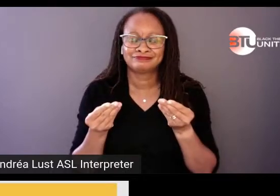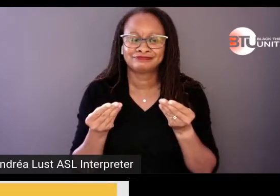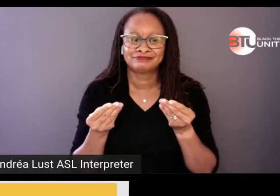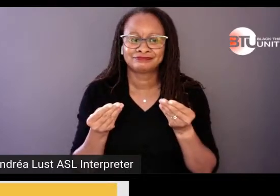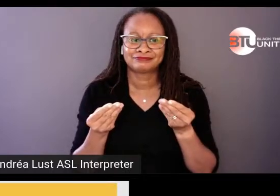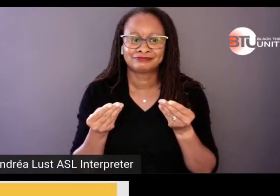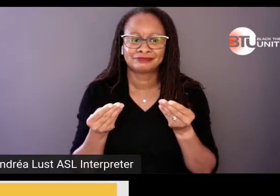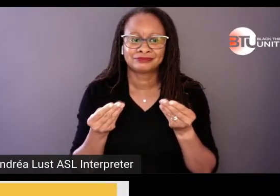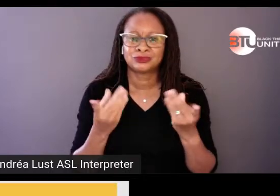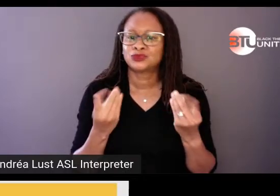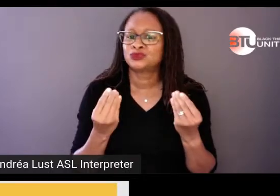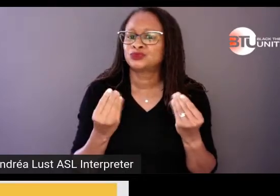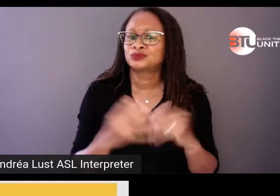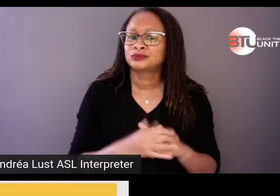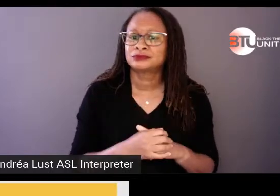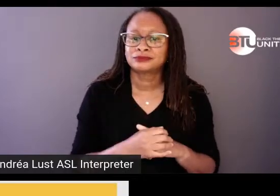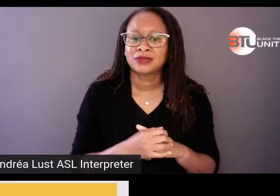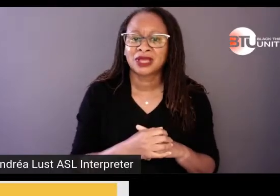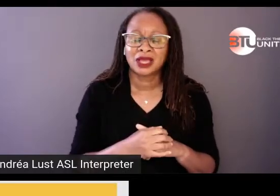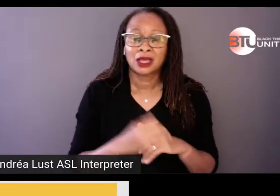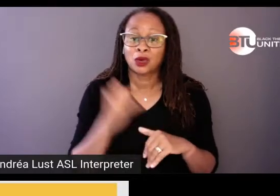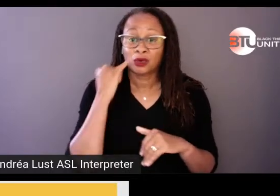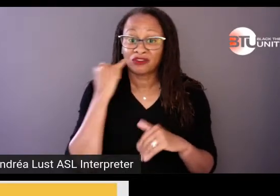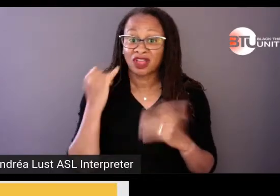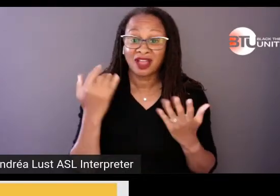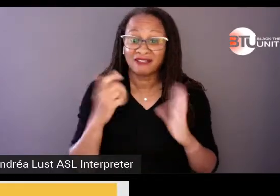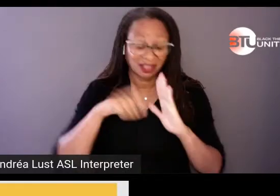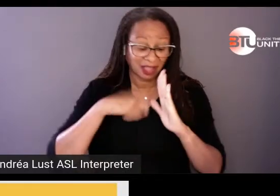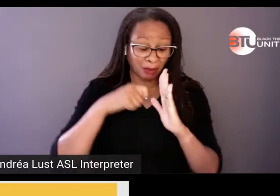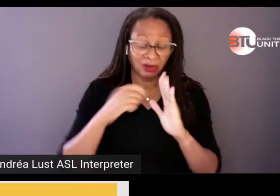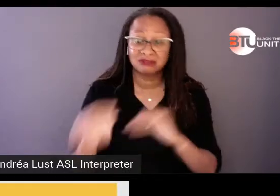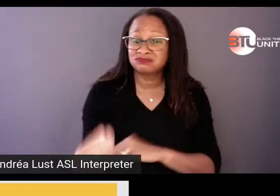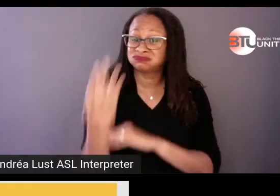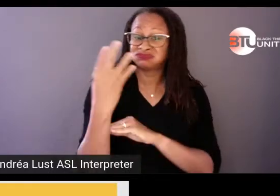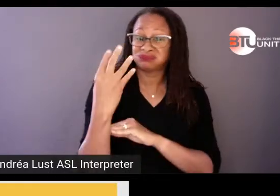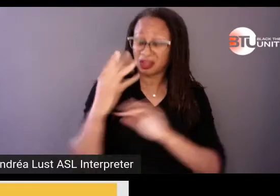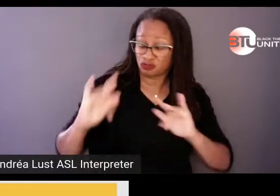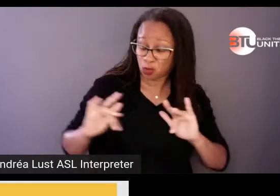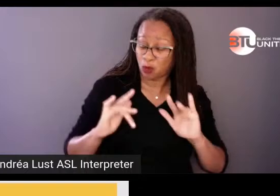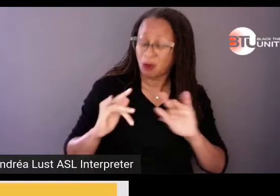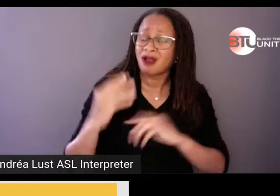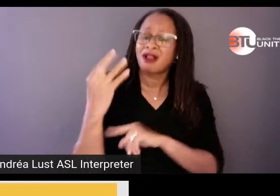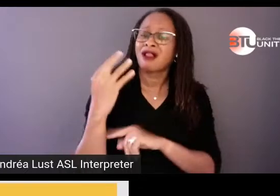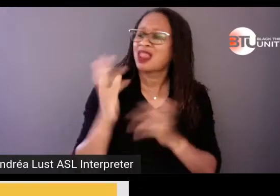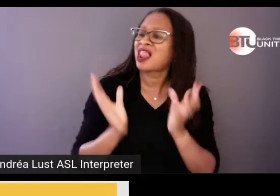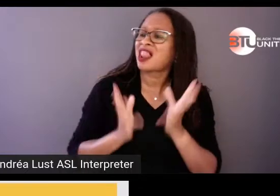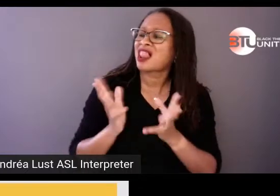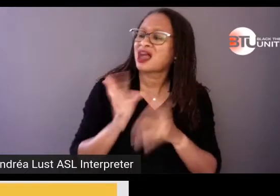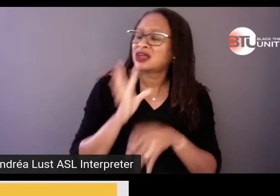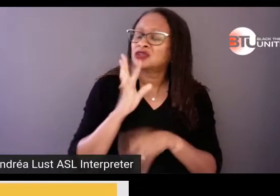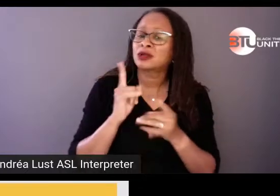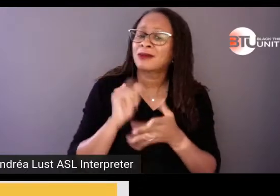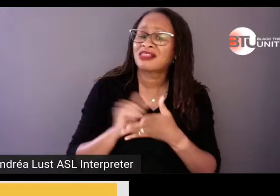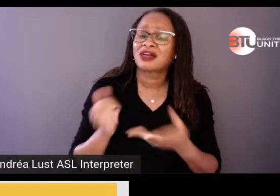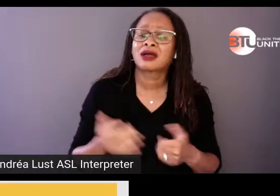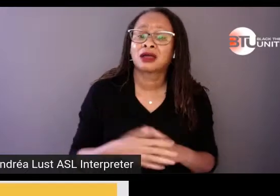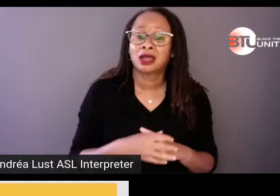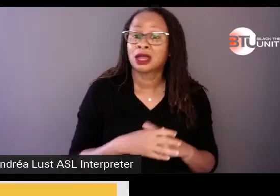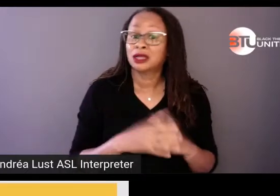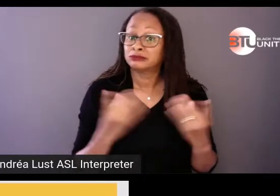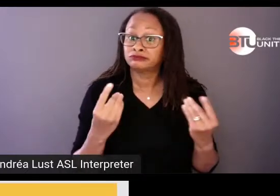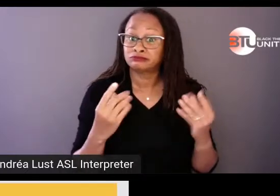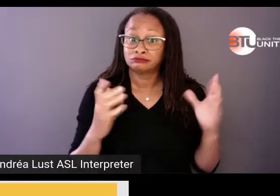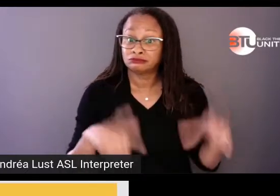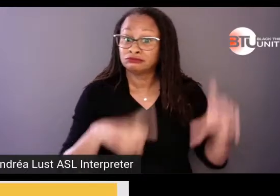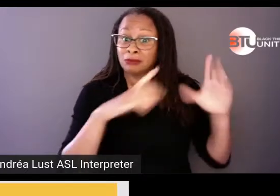If you pick up a video camera or your phone and you record it. You pick up a paintbrush